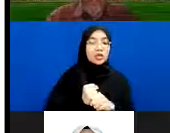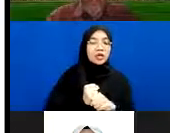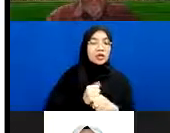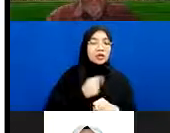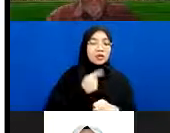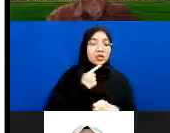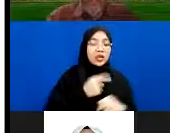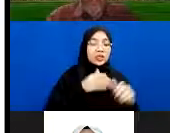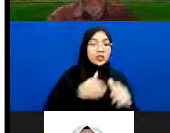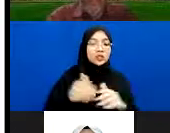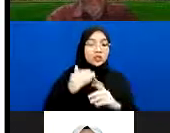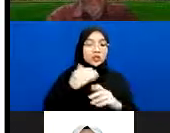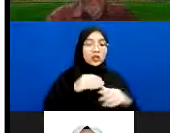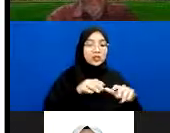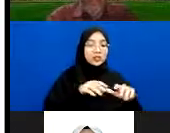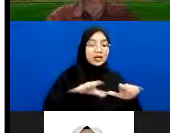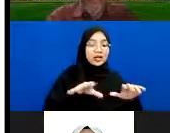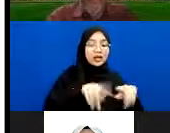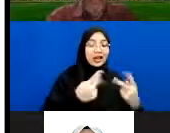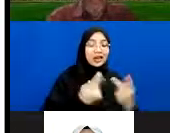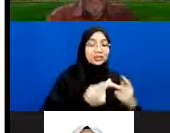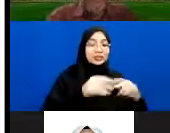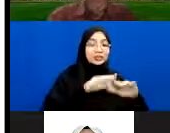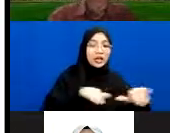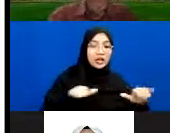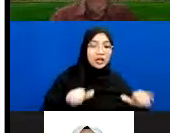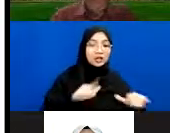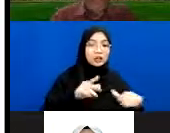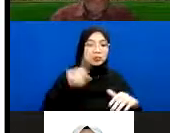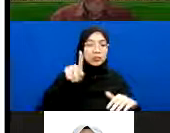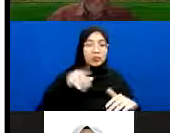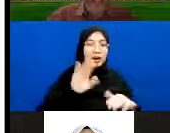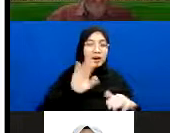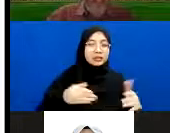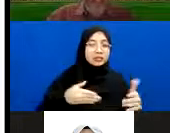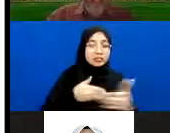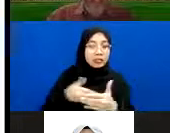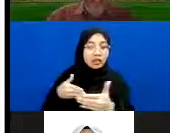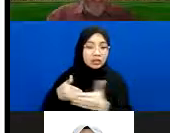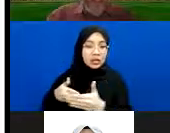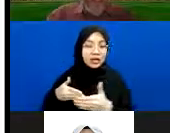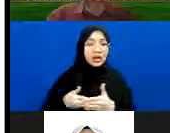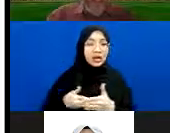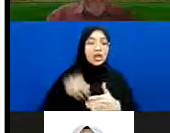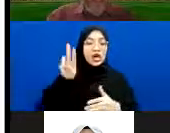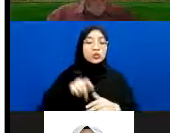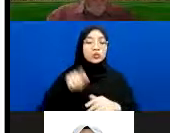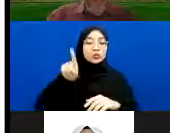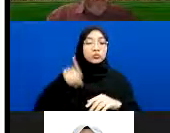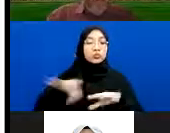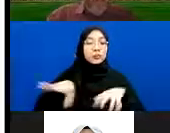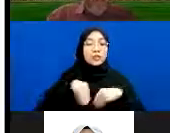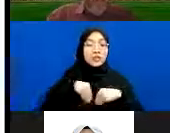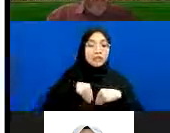disabled students in the inclusive classroom is a challenge that must be accepted by mainstream teachers and